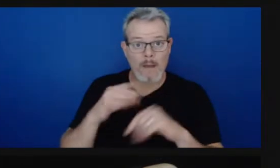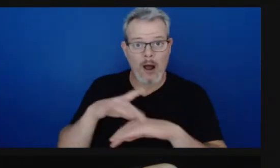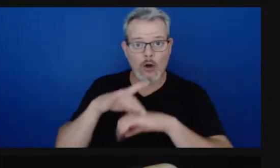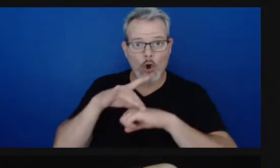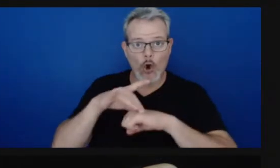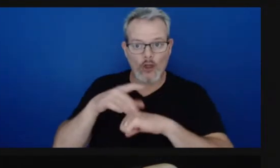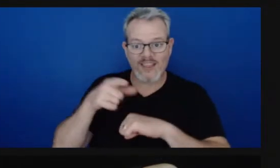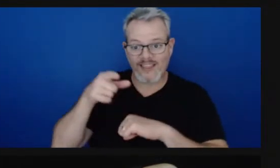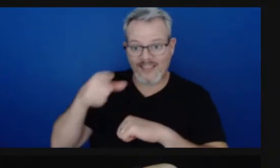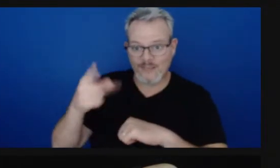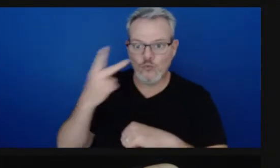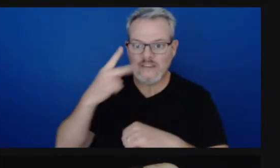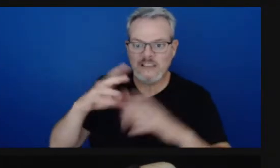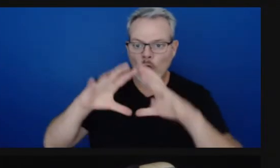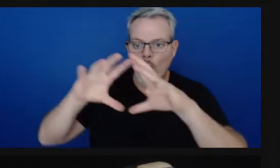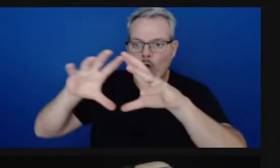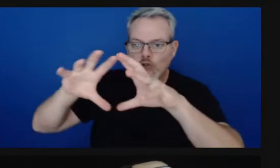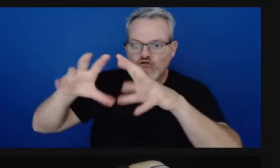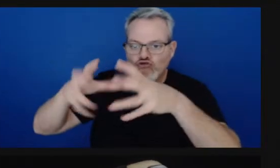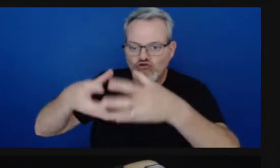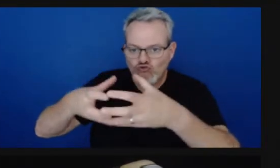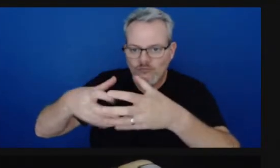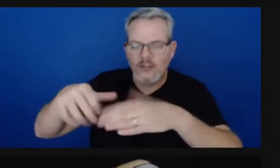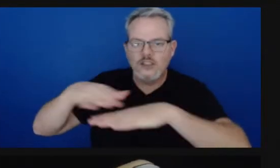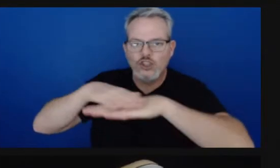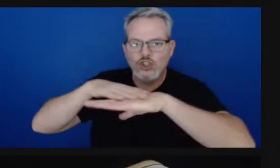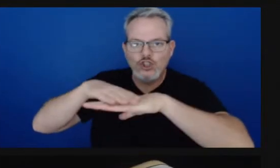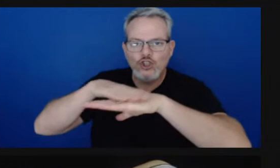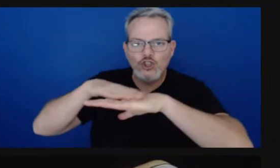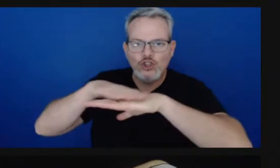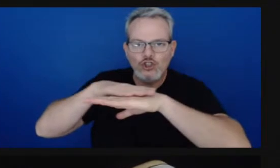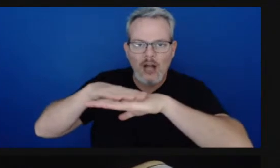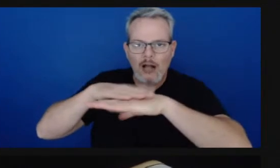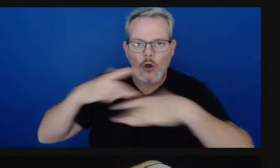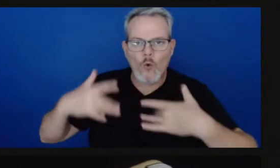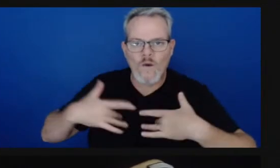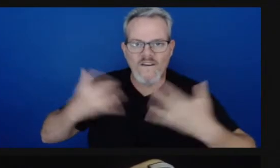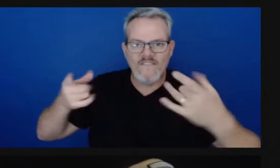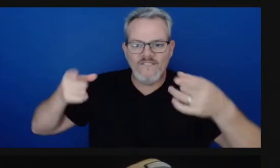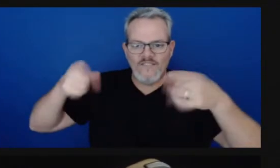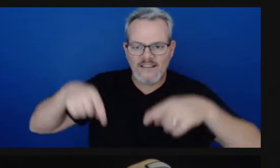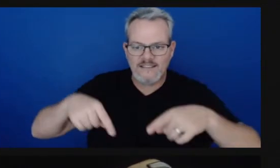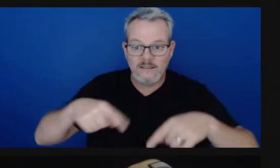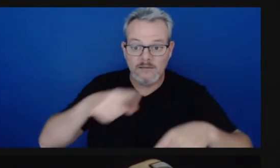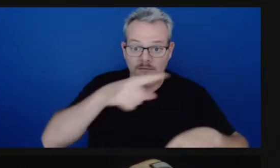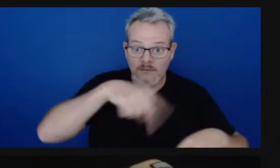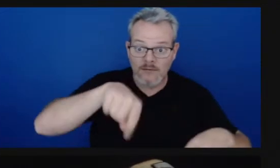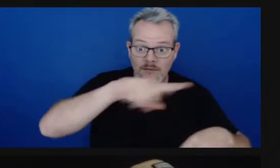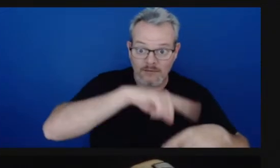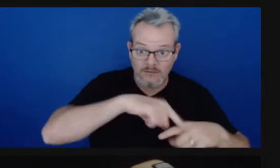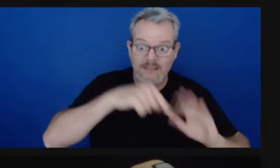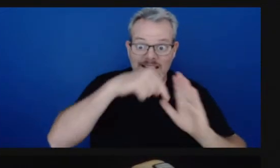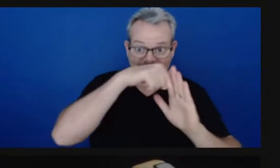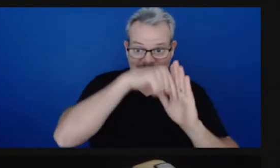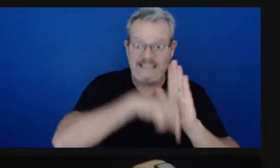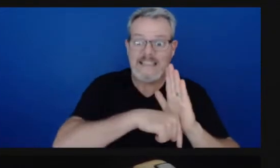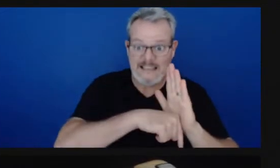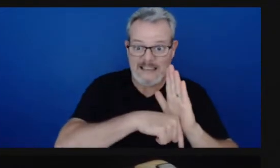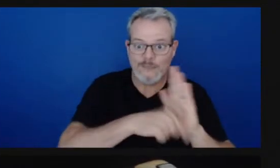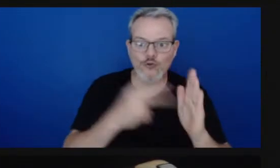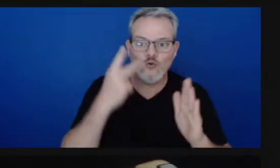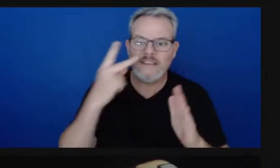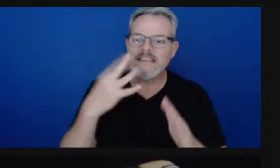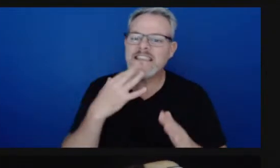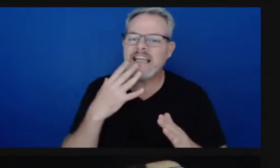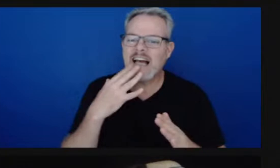cluster of shallow events. These ones over here are the deep events. On Google Earth, they color by time. And